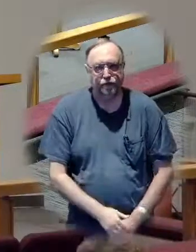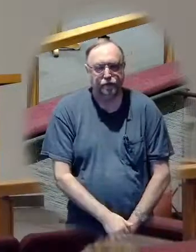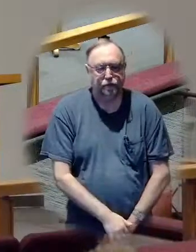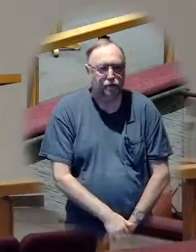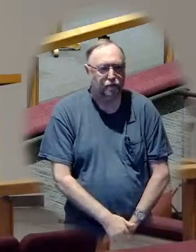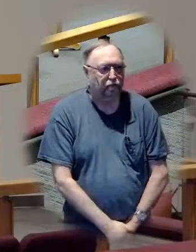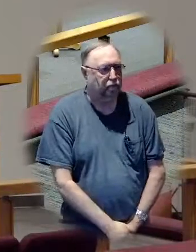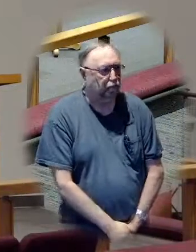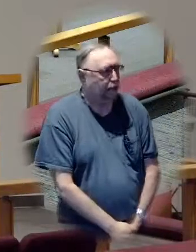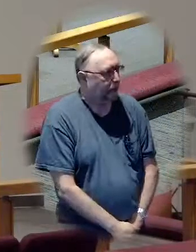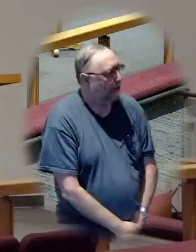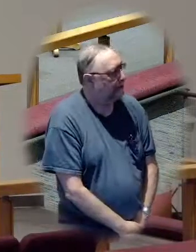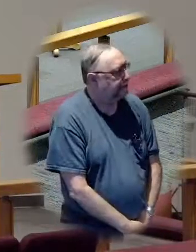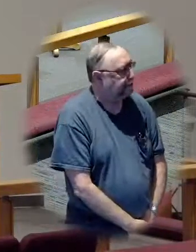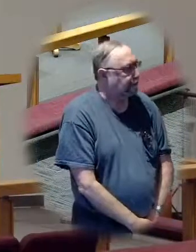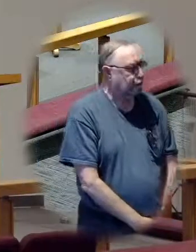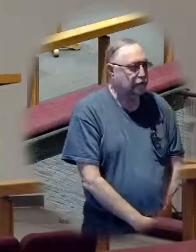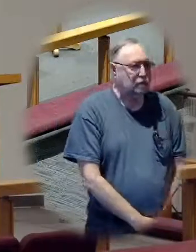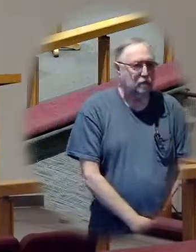Child Is This?"